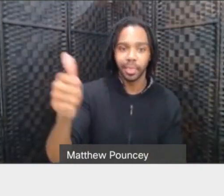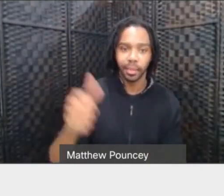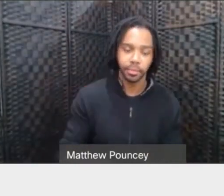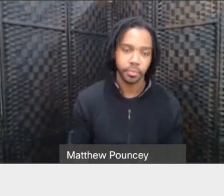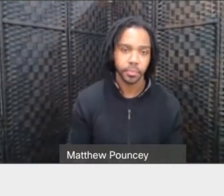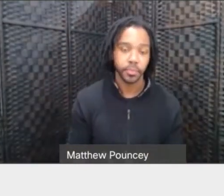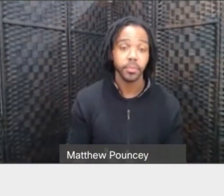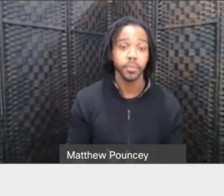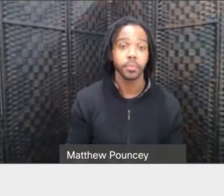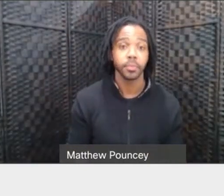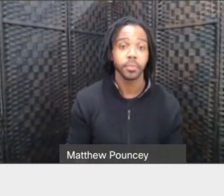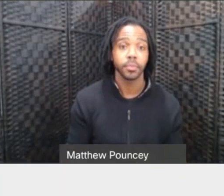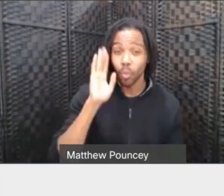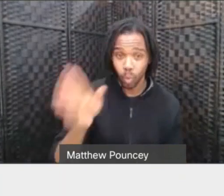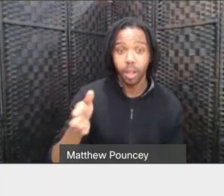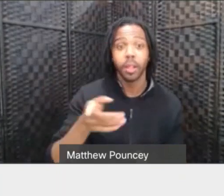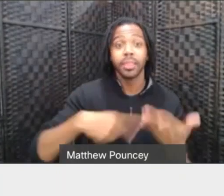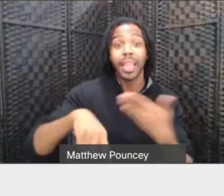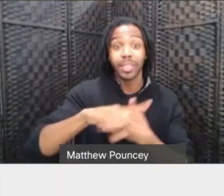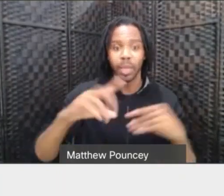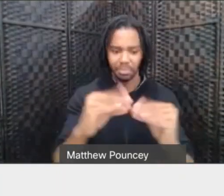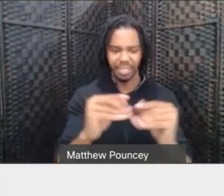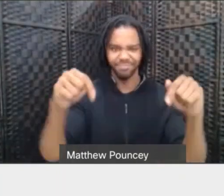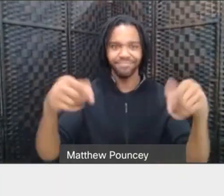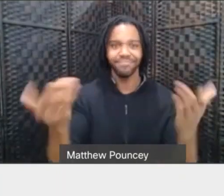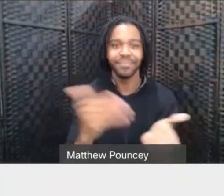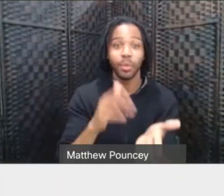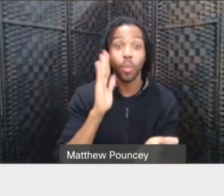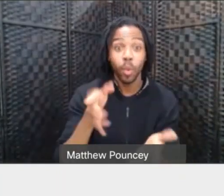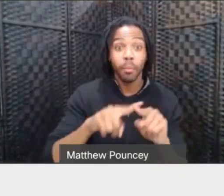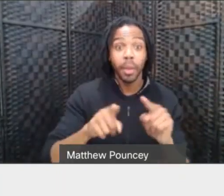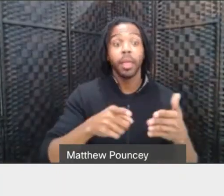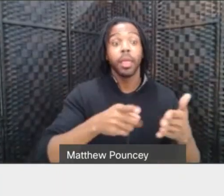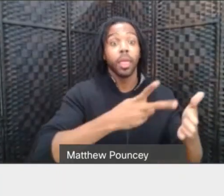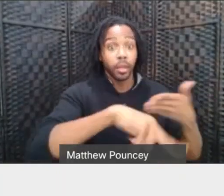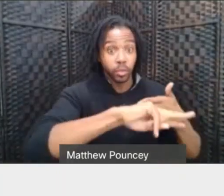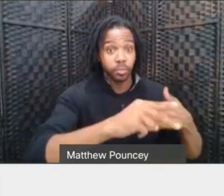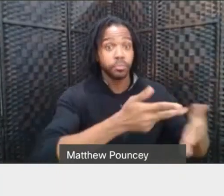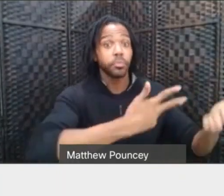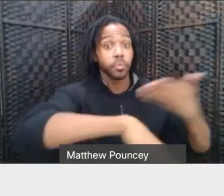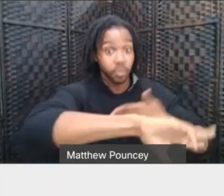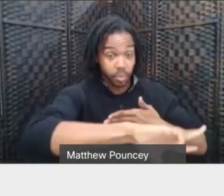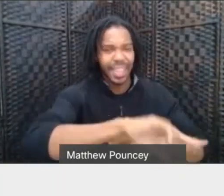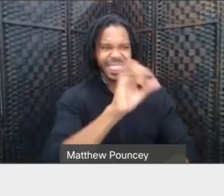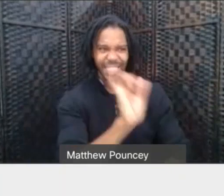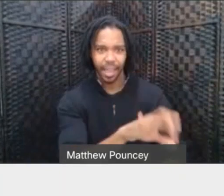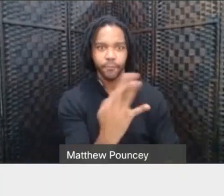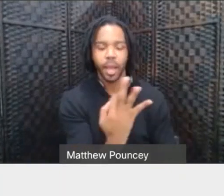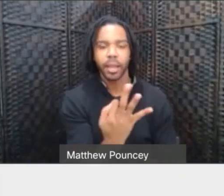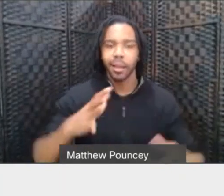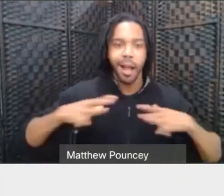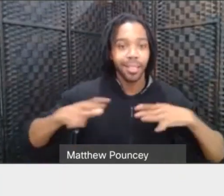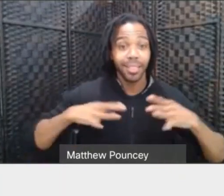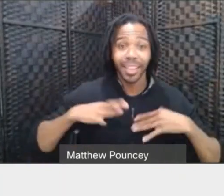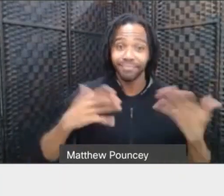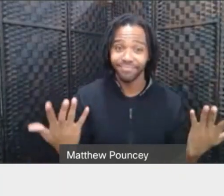We will have a forum next week, but then the following 2 weeks are both holidays. And so this might not be information that we will be